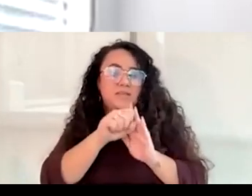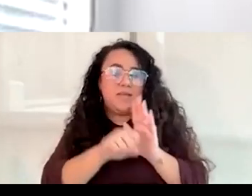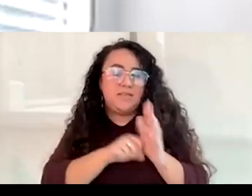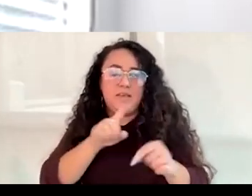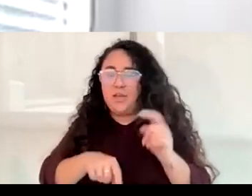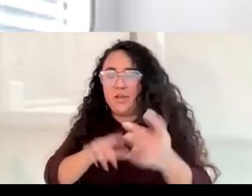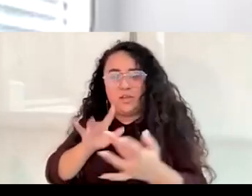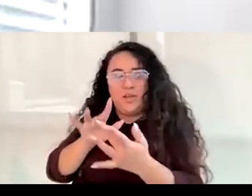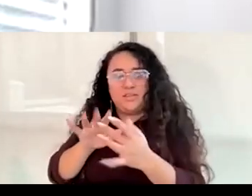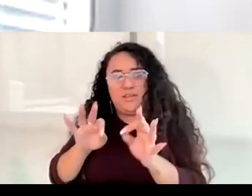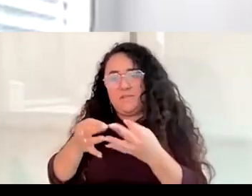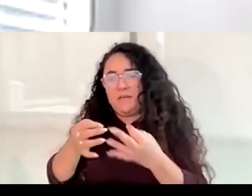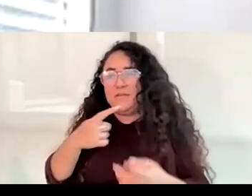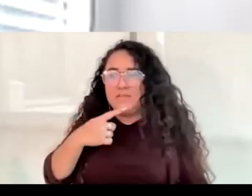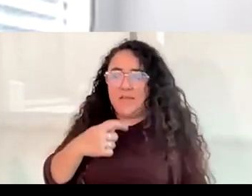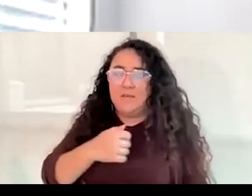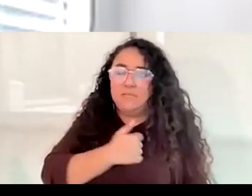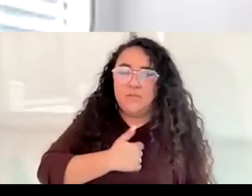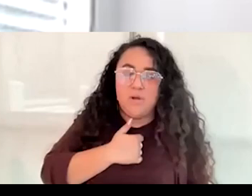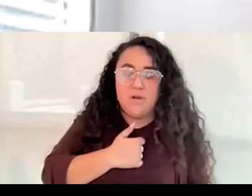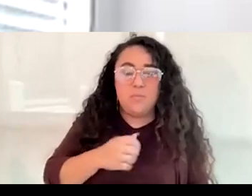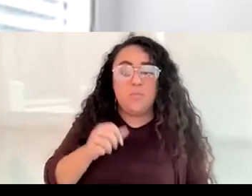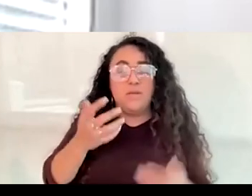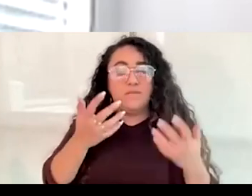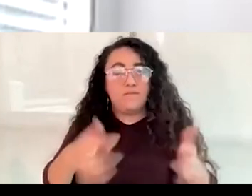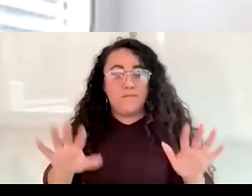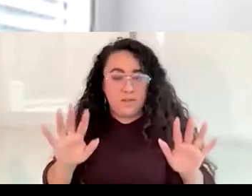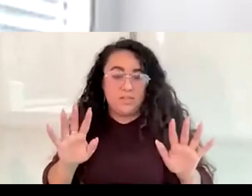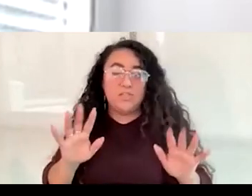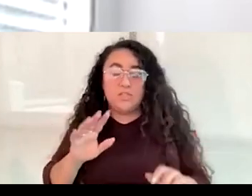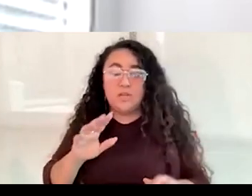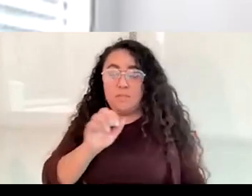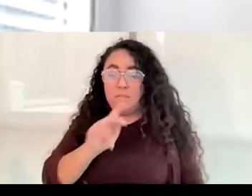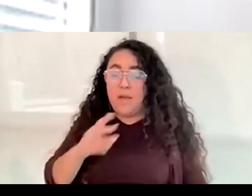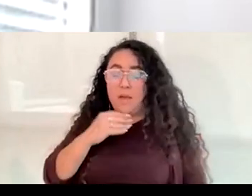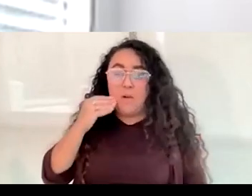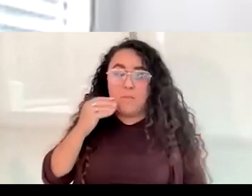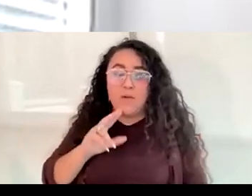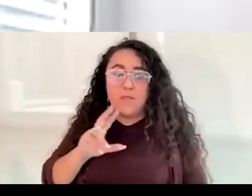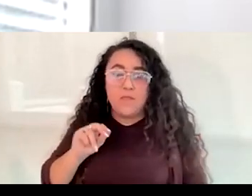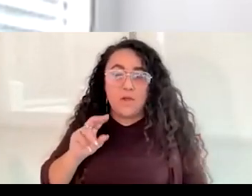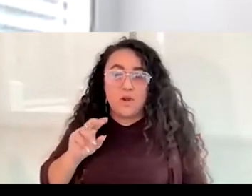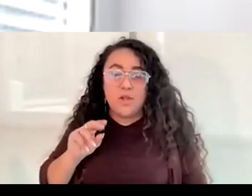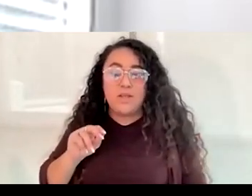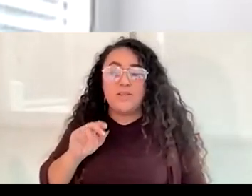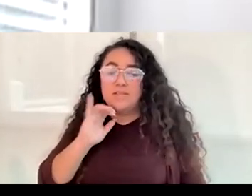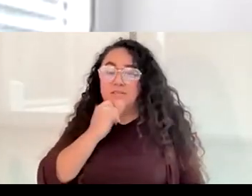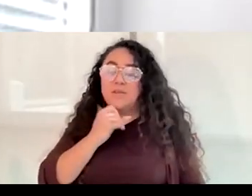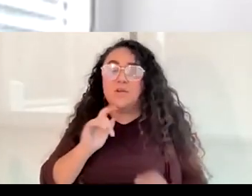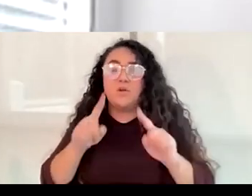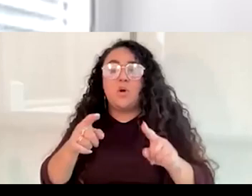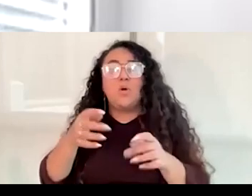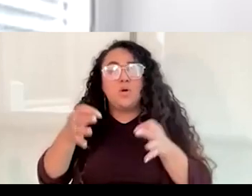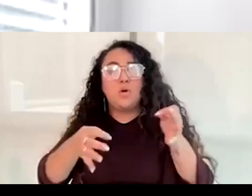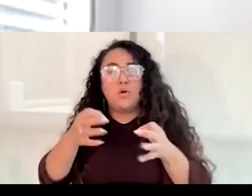family. And then when I came home at 30, just last year, there was an incident of going to the court, trying to get the probation terminated,